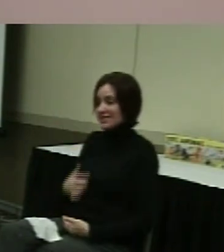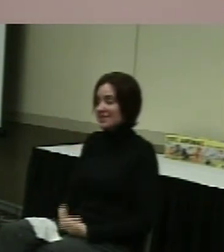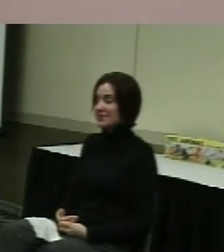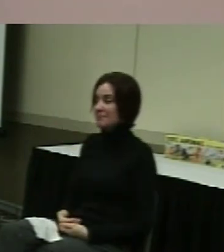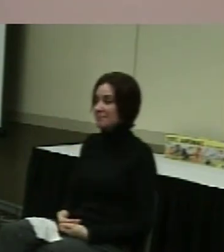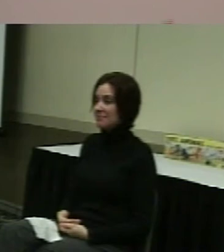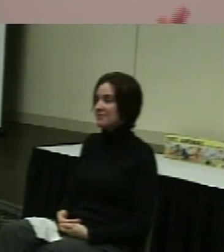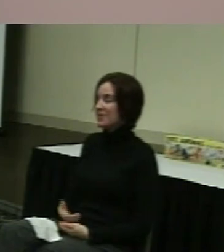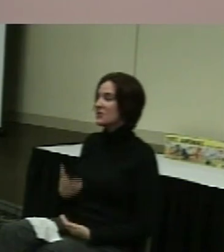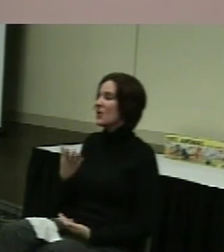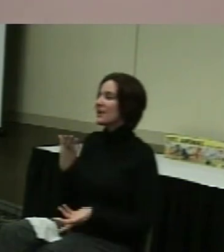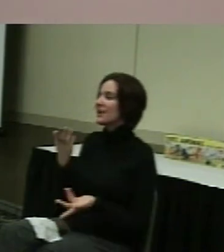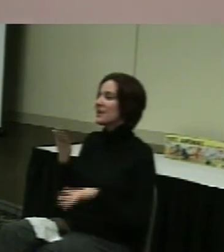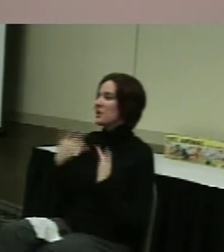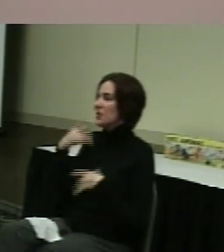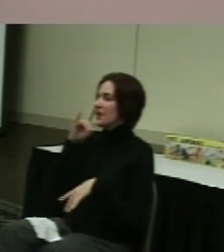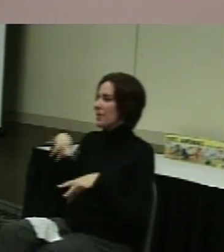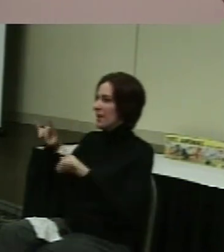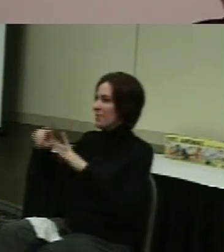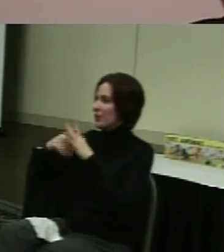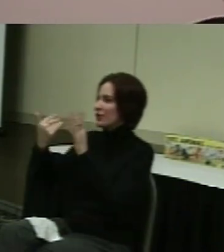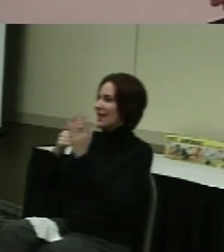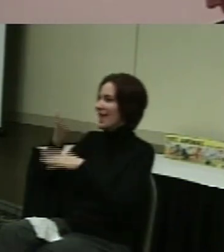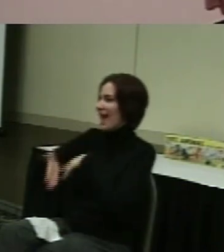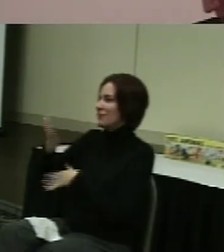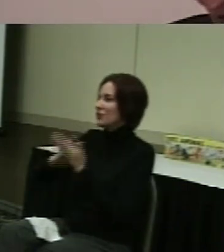mind, and maybe we'll pick up after a little bit of food. Fair enough?